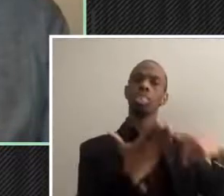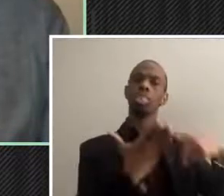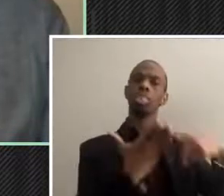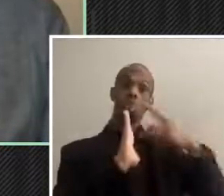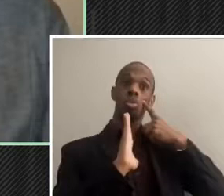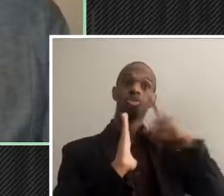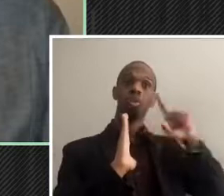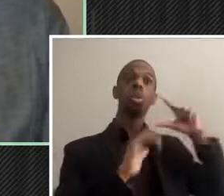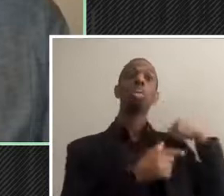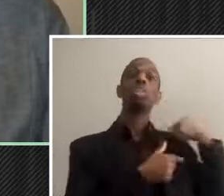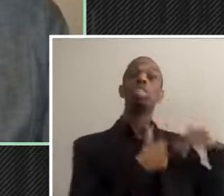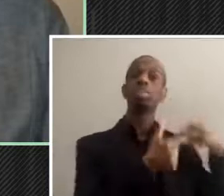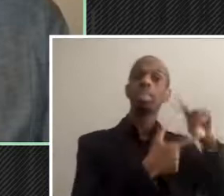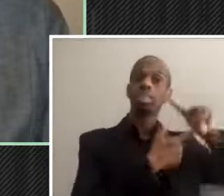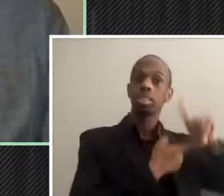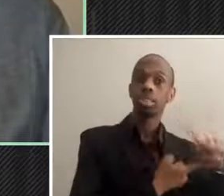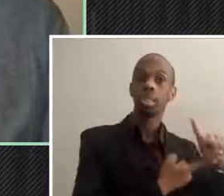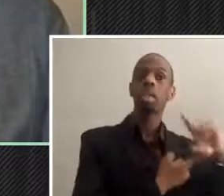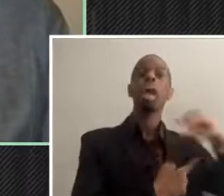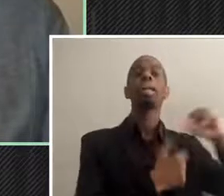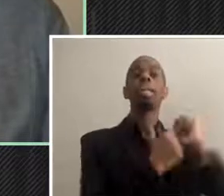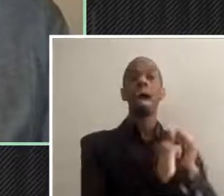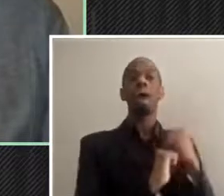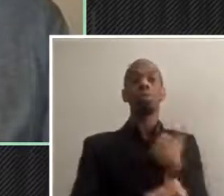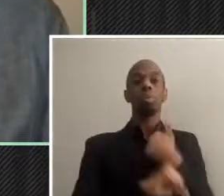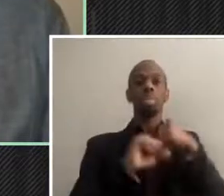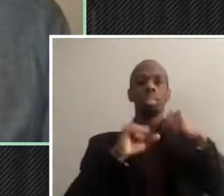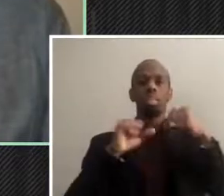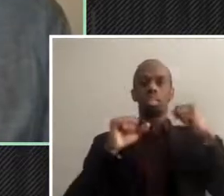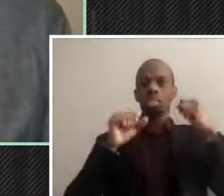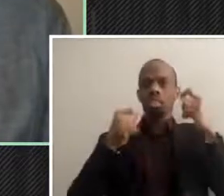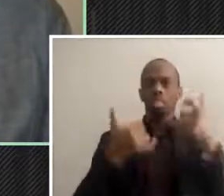this group to lead this movement.